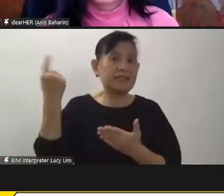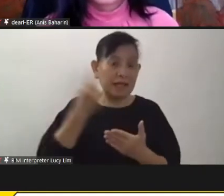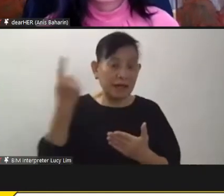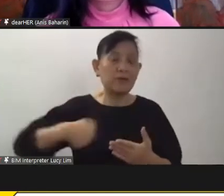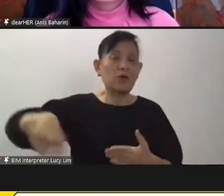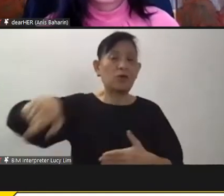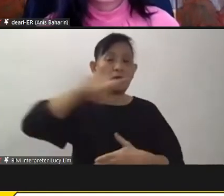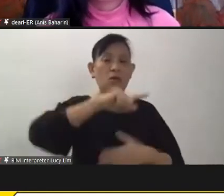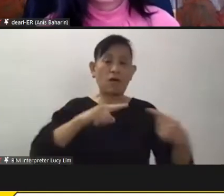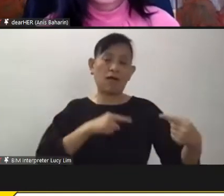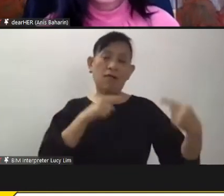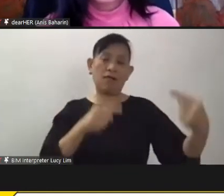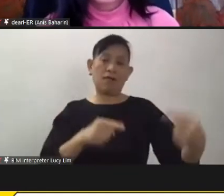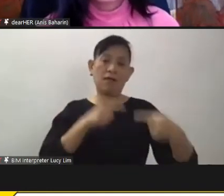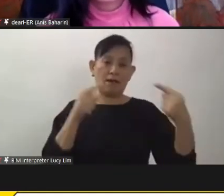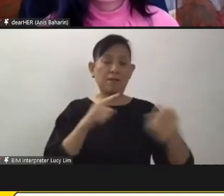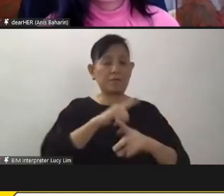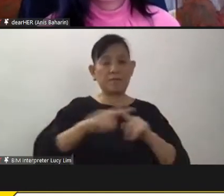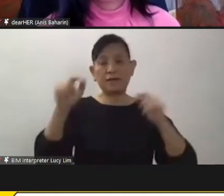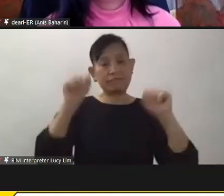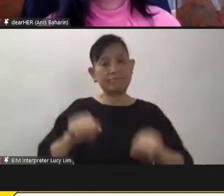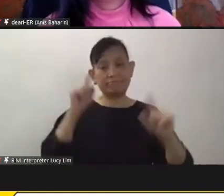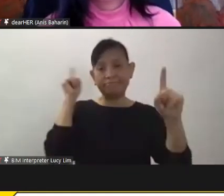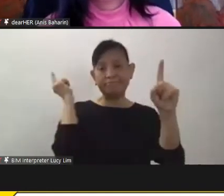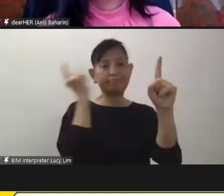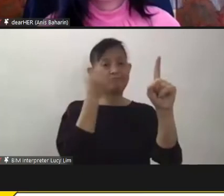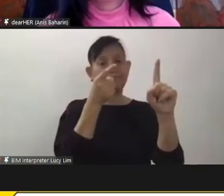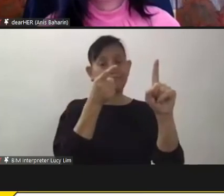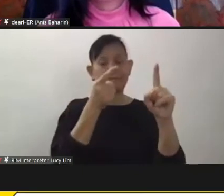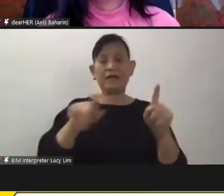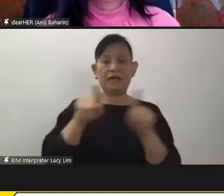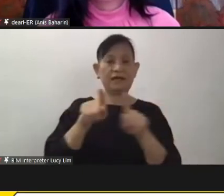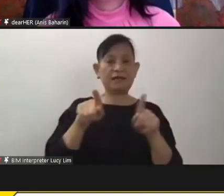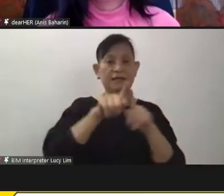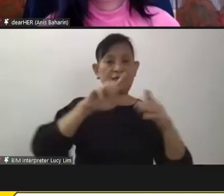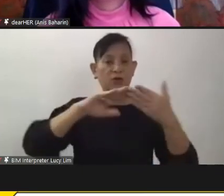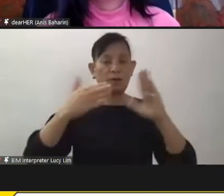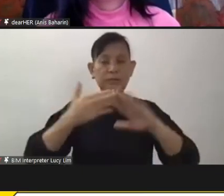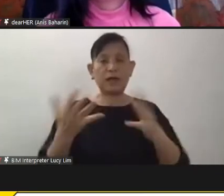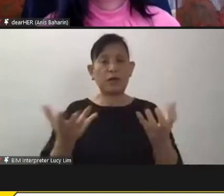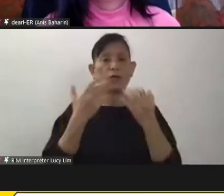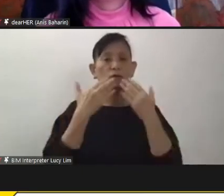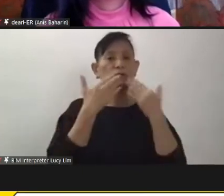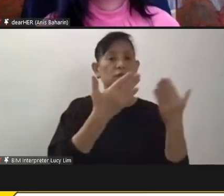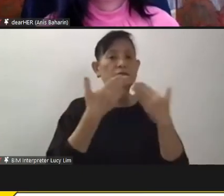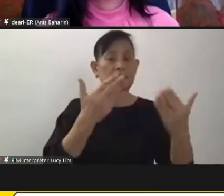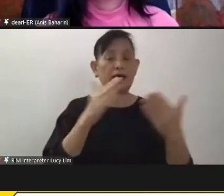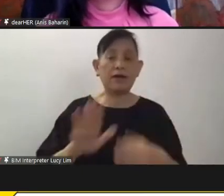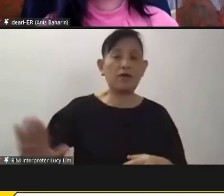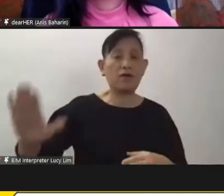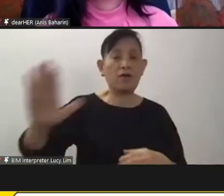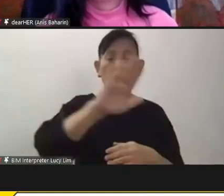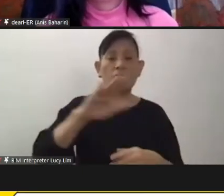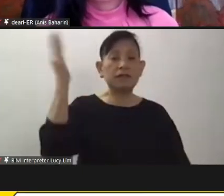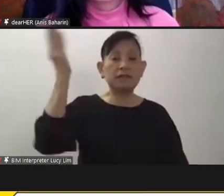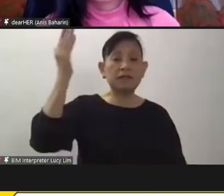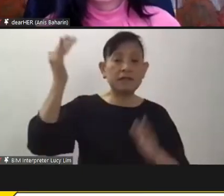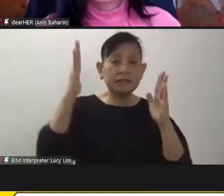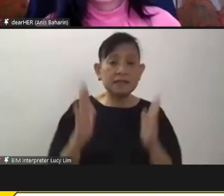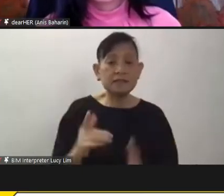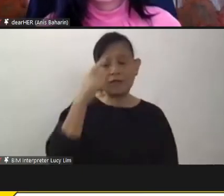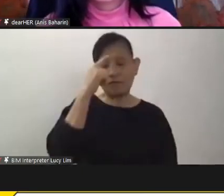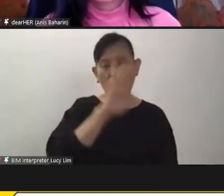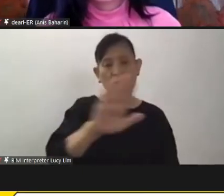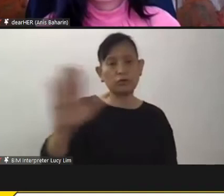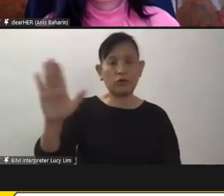definitely we need to work towards as a community. So I'd like to thank everyone, all the speakers for their